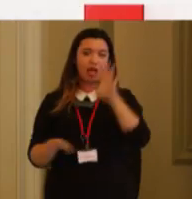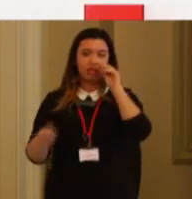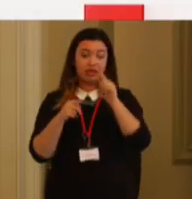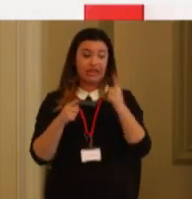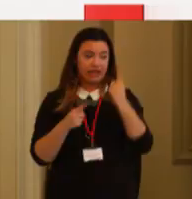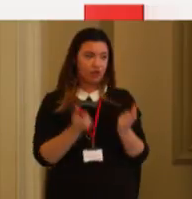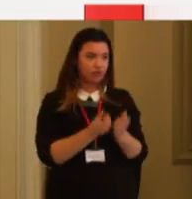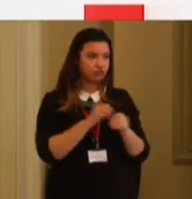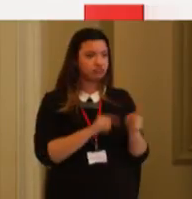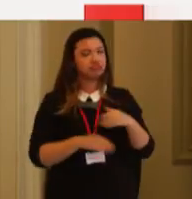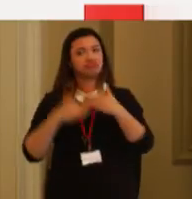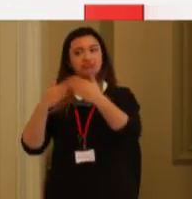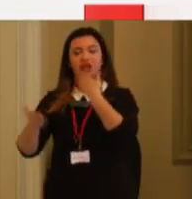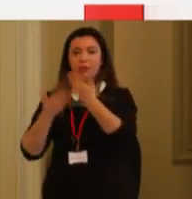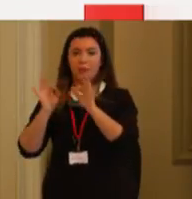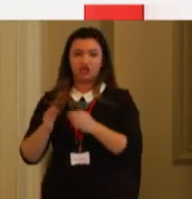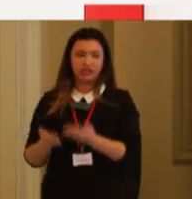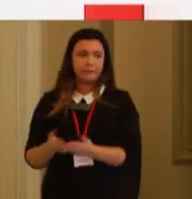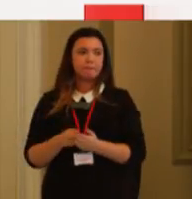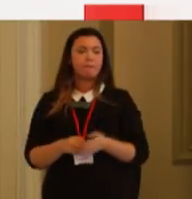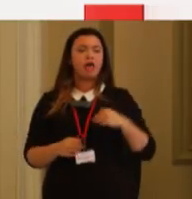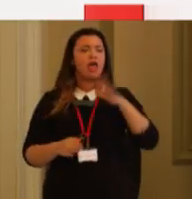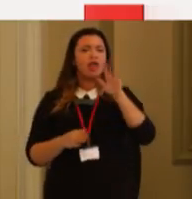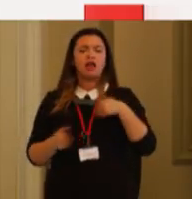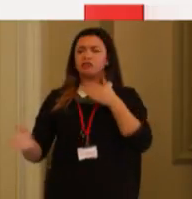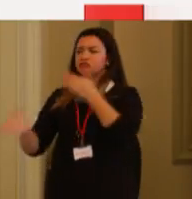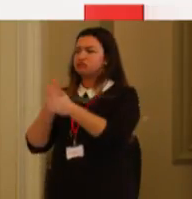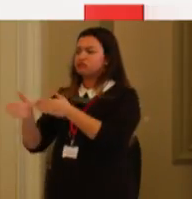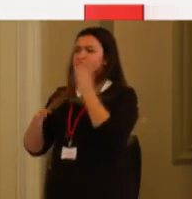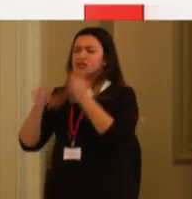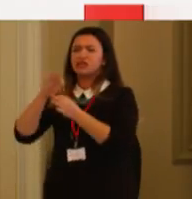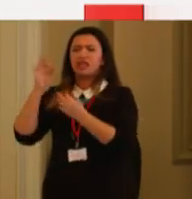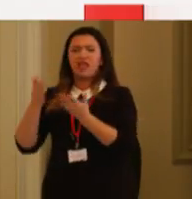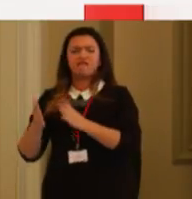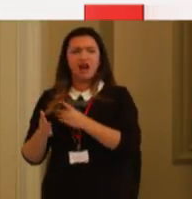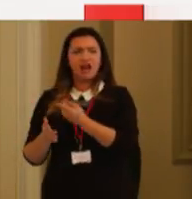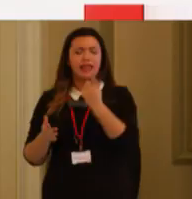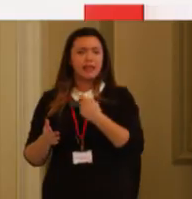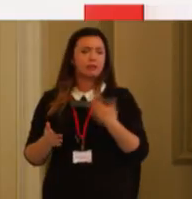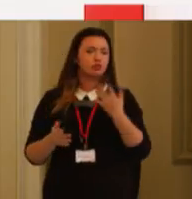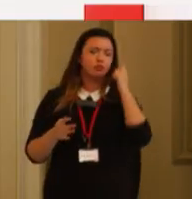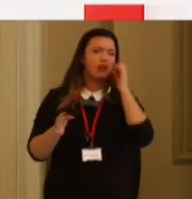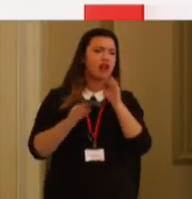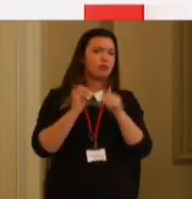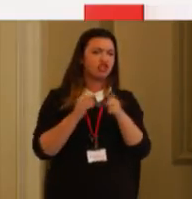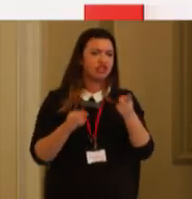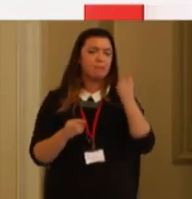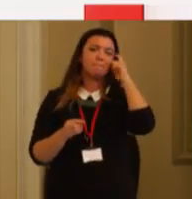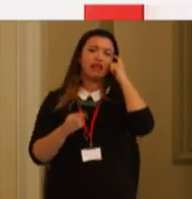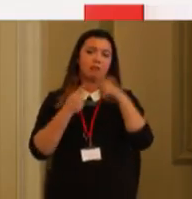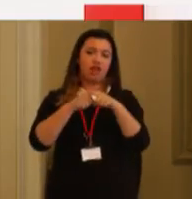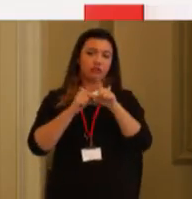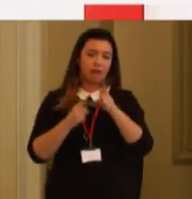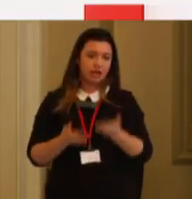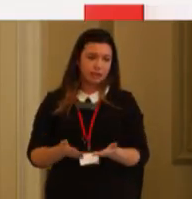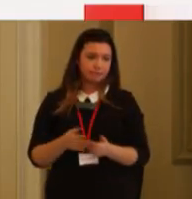quantitative element, and we're trying to add meaning or interpret the outcomes. The profile, just to interpret the profile of the people that